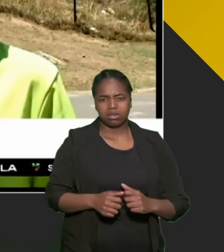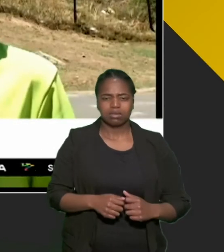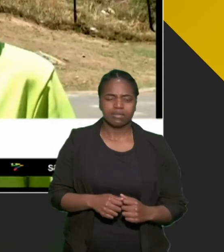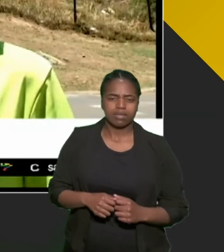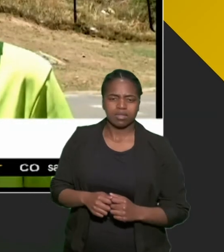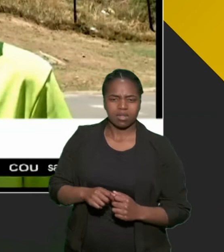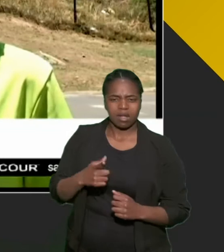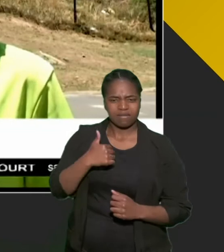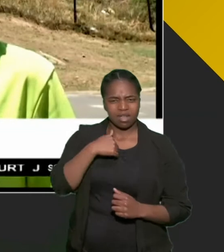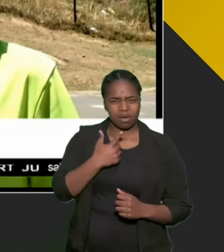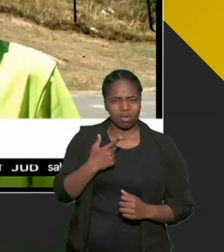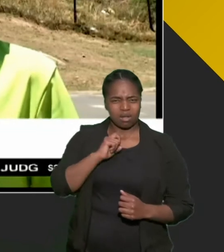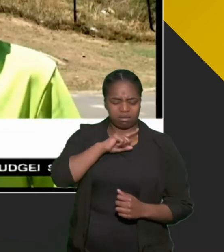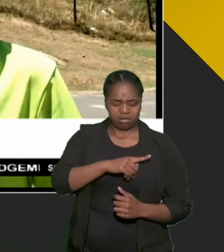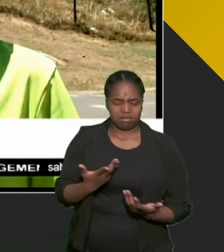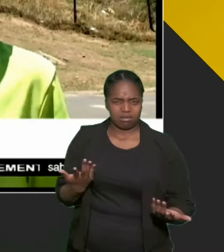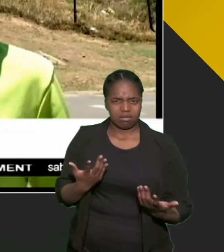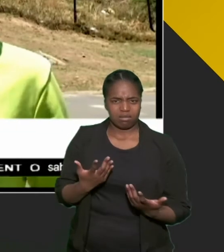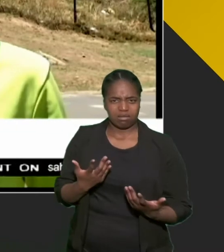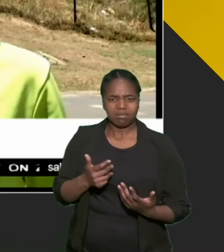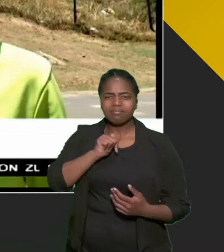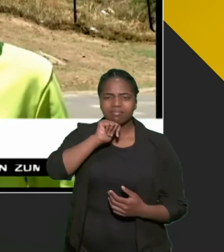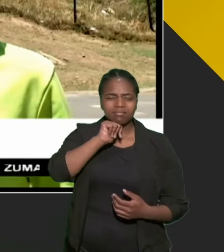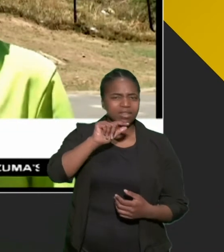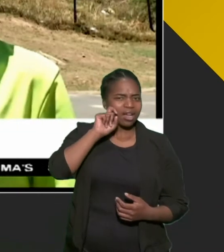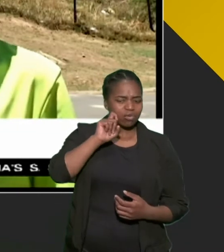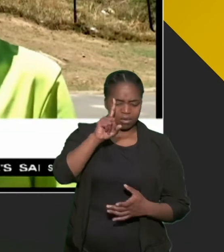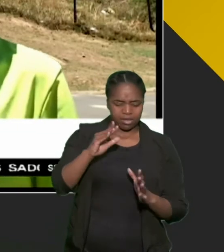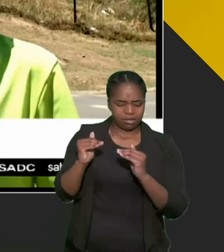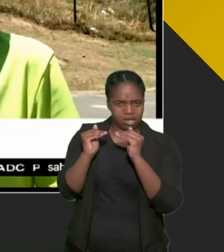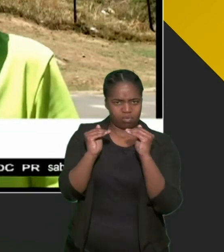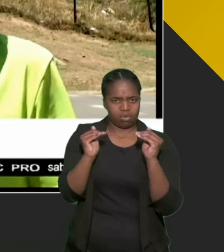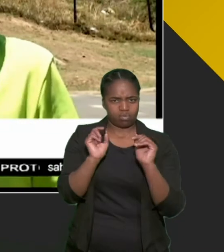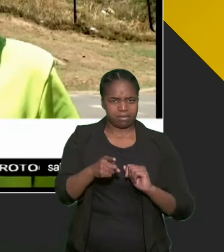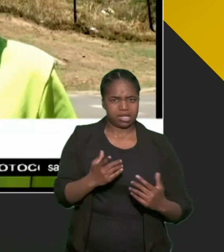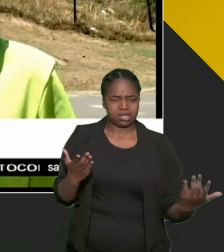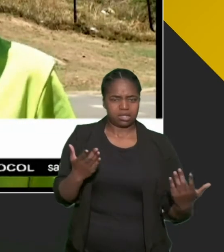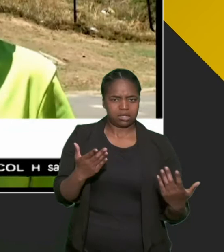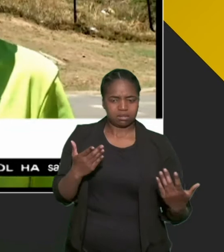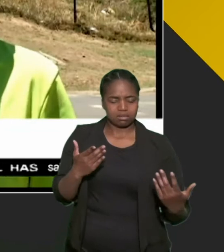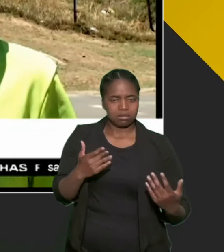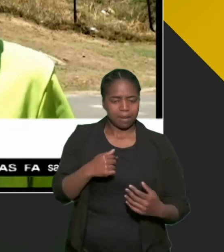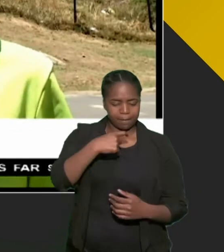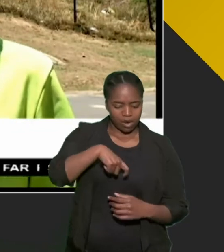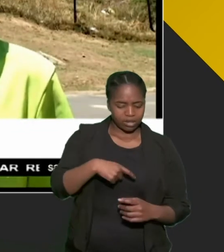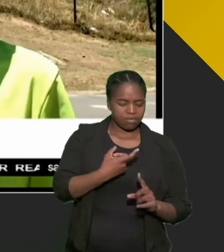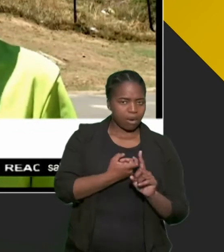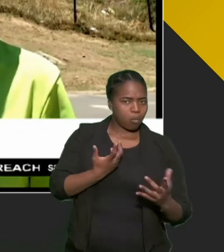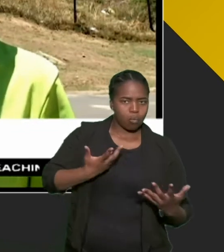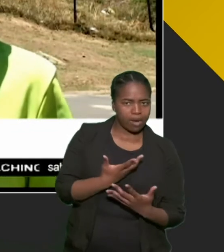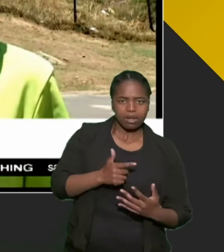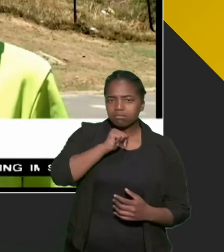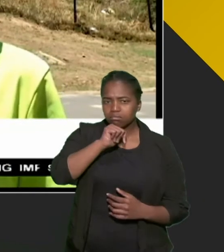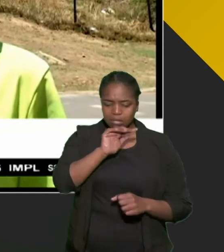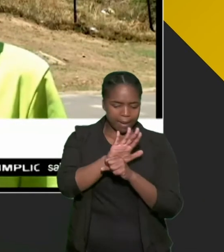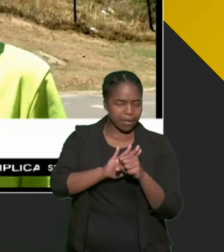treated at the same standard. No matter the age, how rich the person is, how poor the person is, a